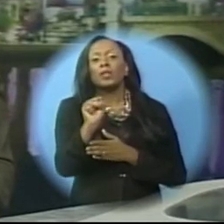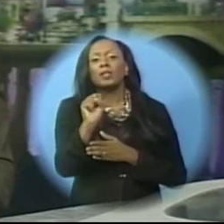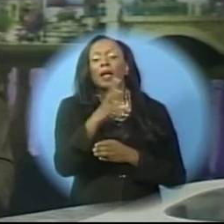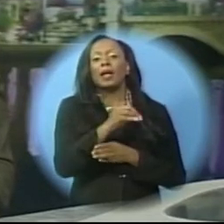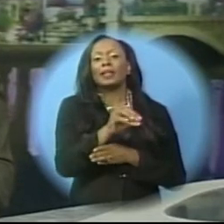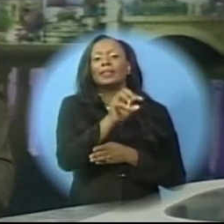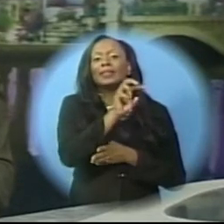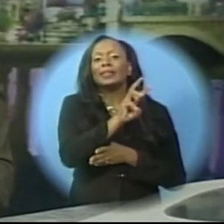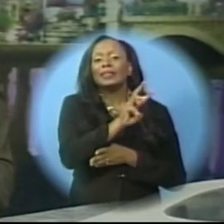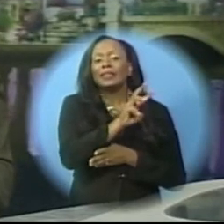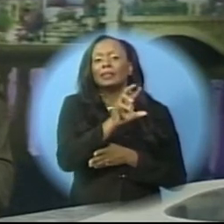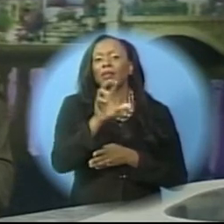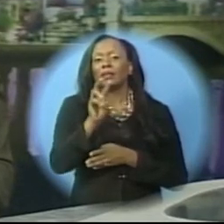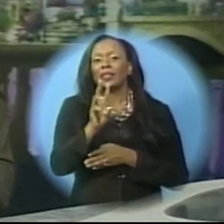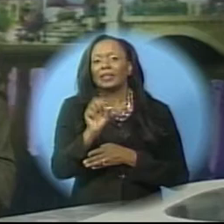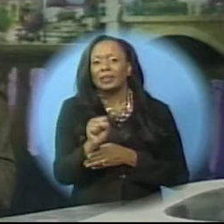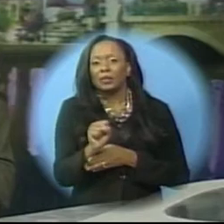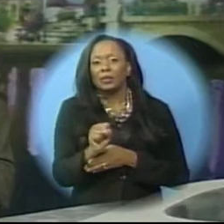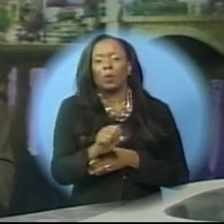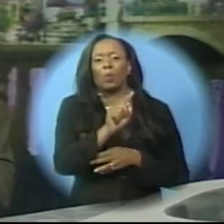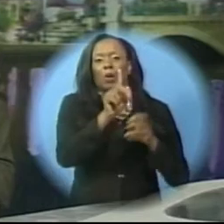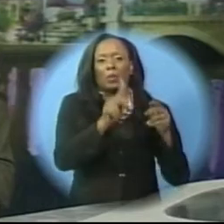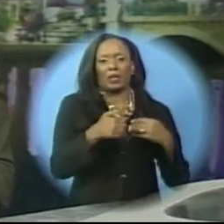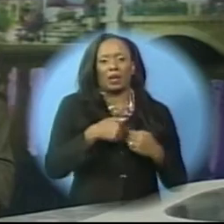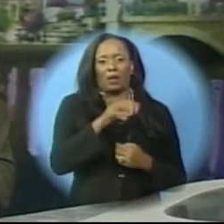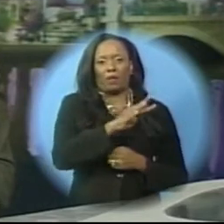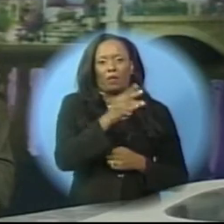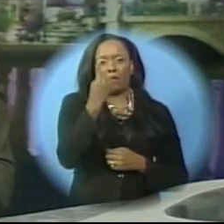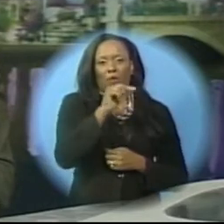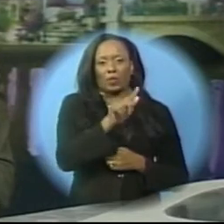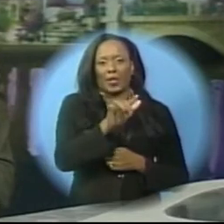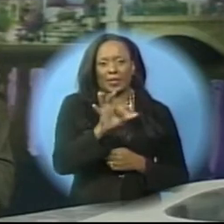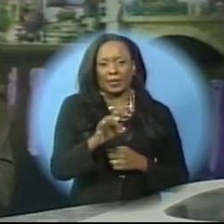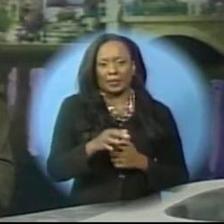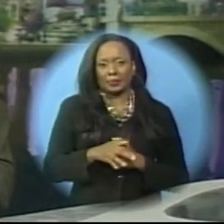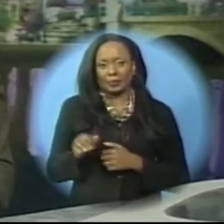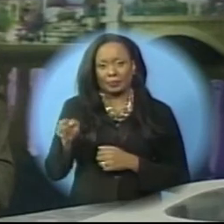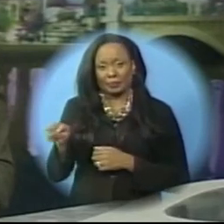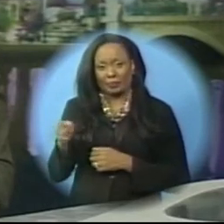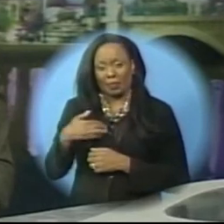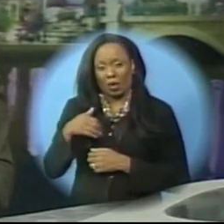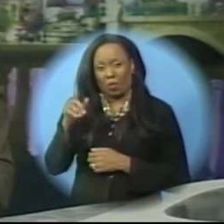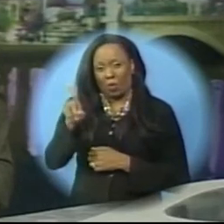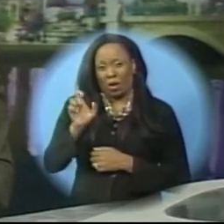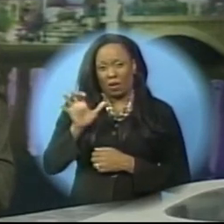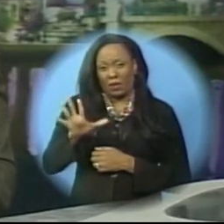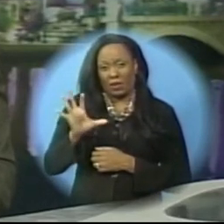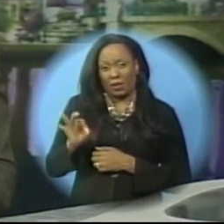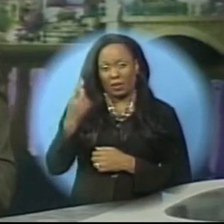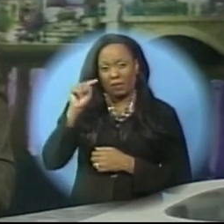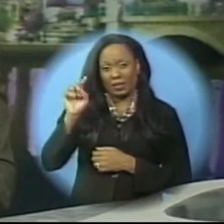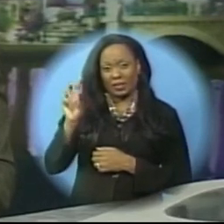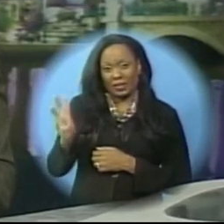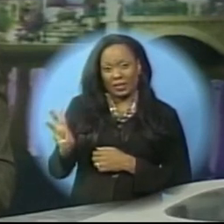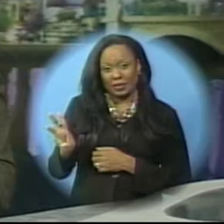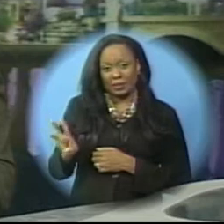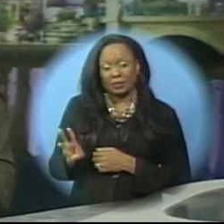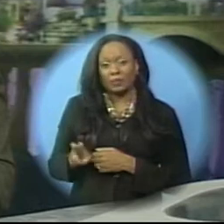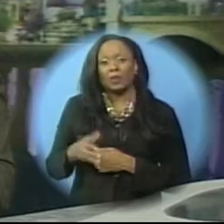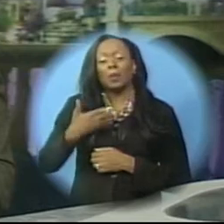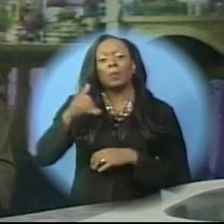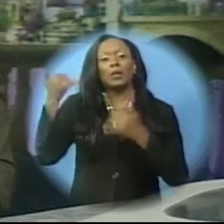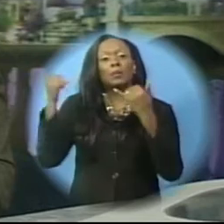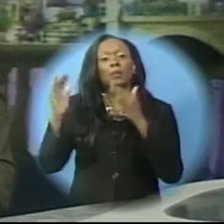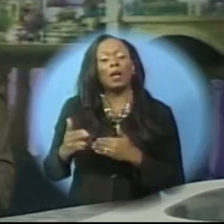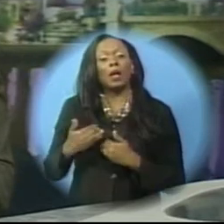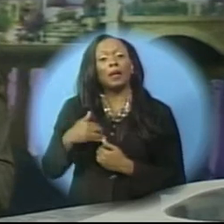Shane Watson took 4 for 29. RCB responded with 159 for 6 in 18.2. Man of the match, A.B. de Villiers